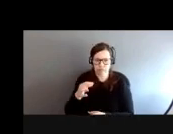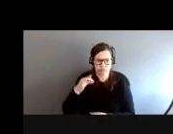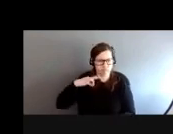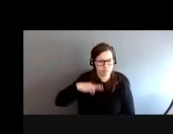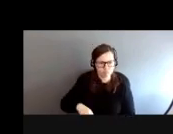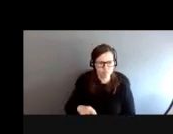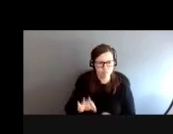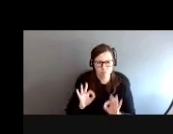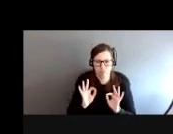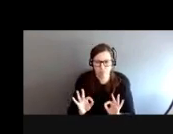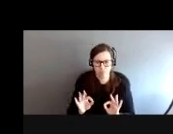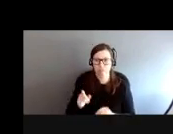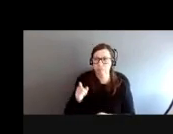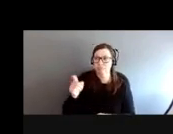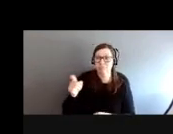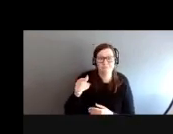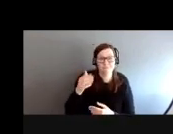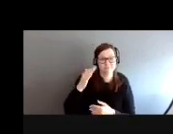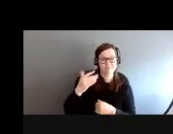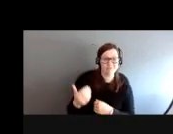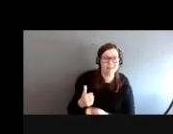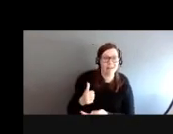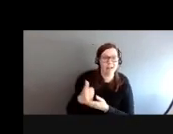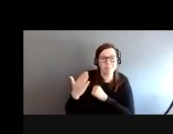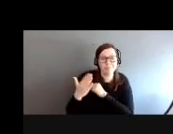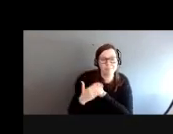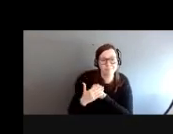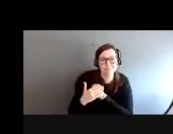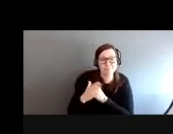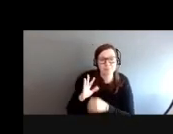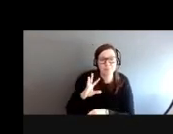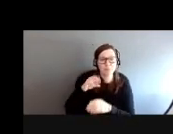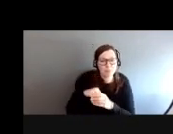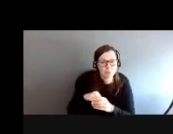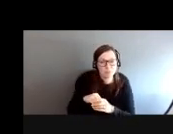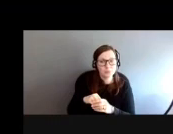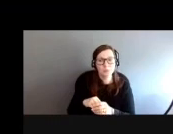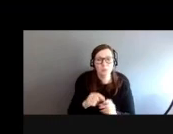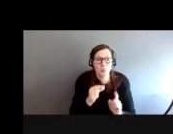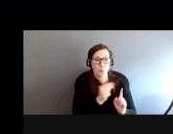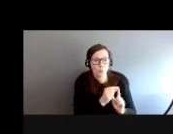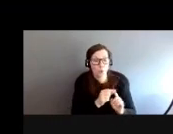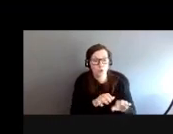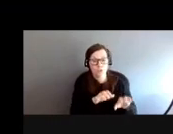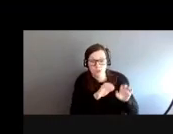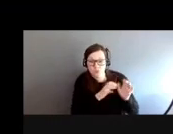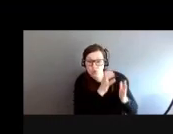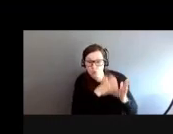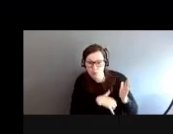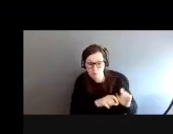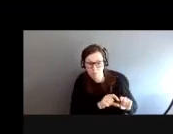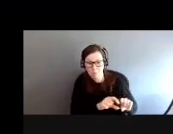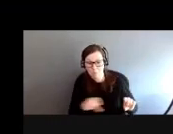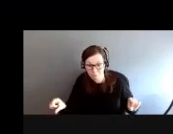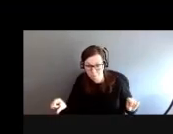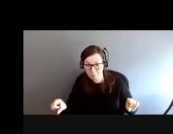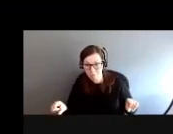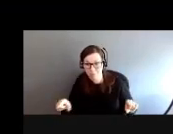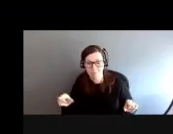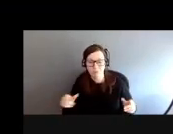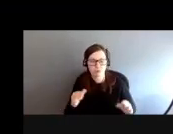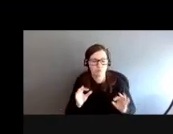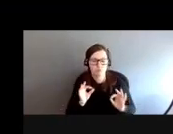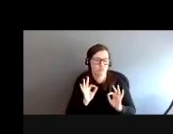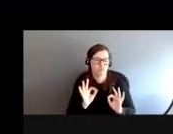also include the text you want to be, like a script that you want to include with your story or video. It just helps to make